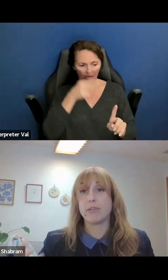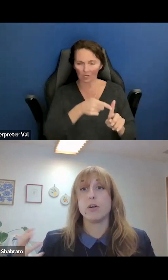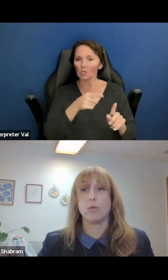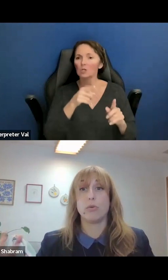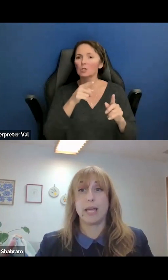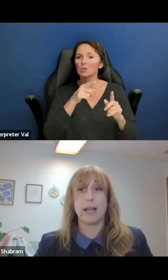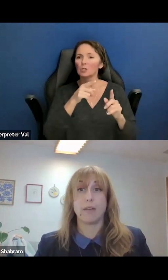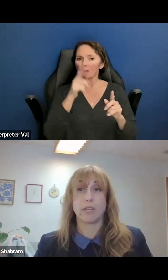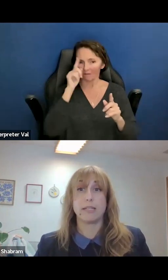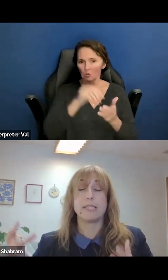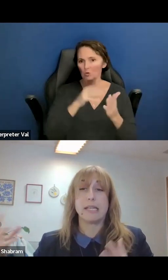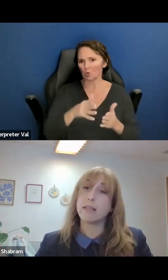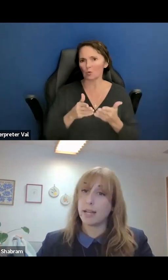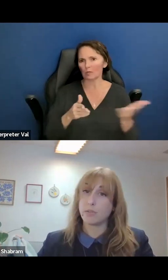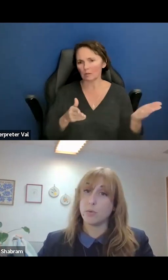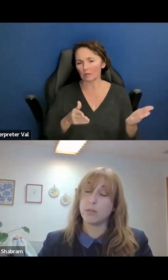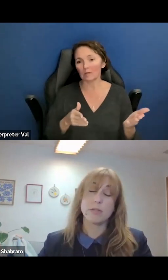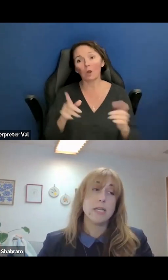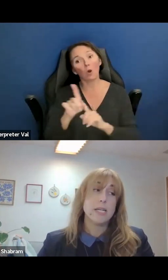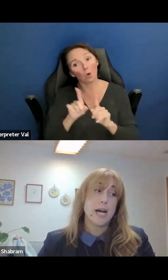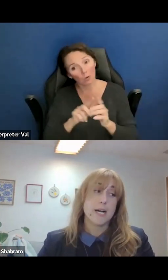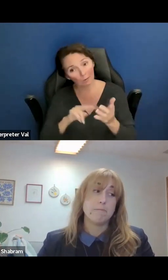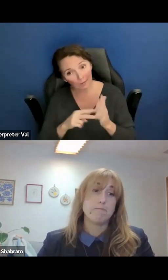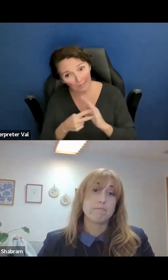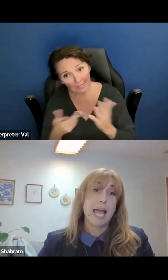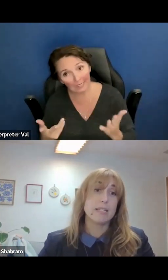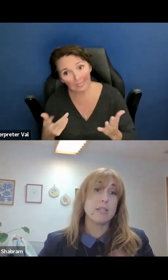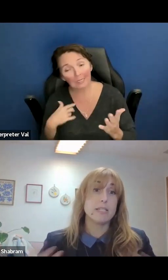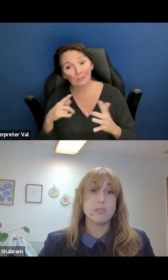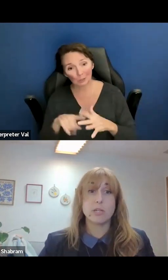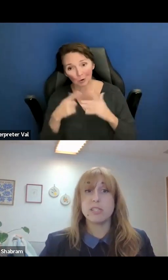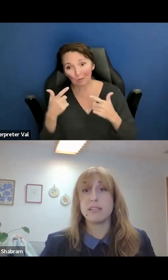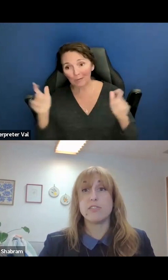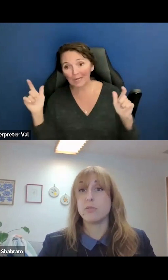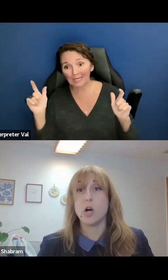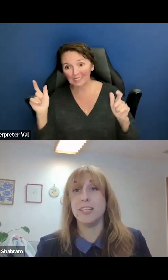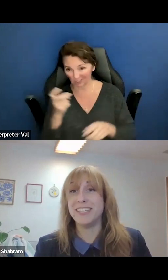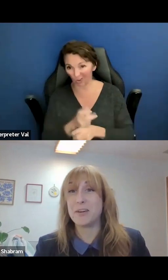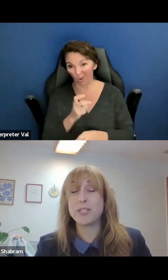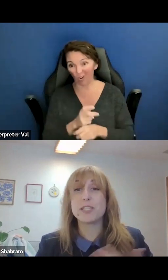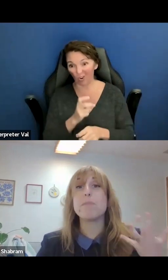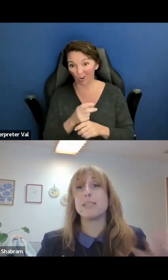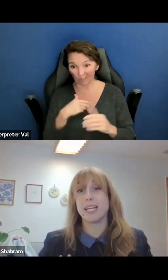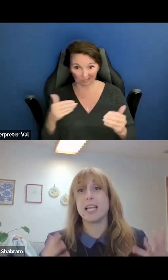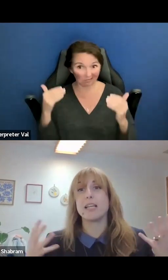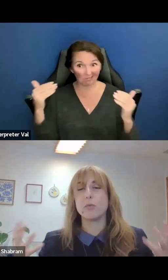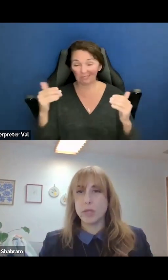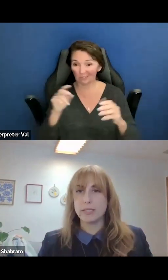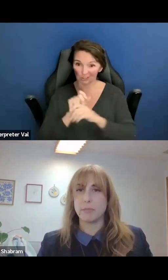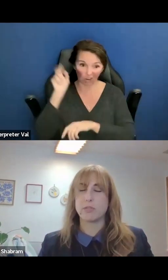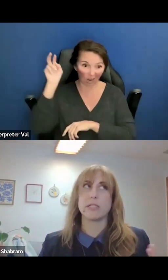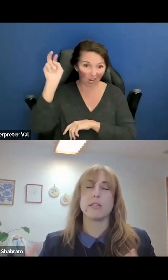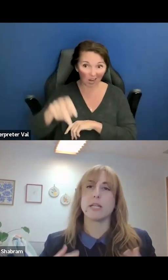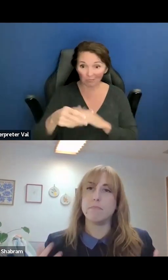in having co-located advocates in the high schools. And the district was like, let's do it all, which is amazing. And I think